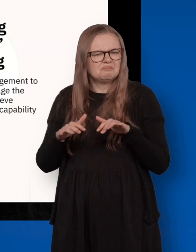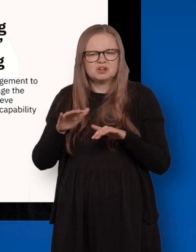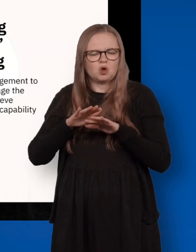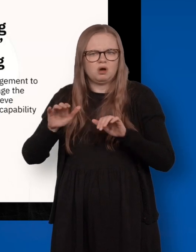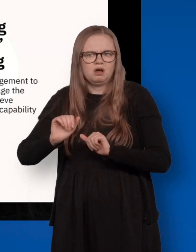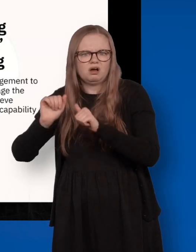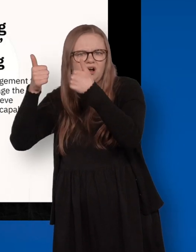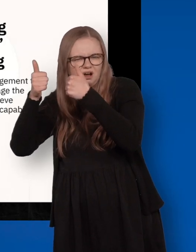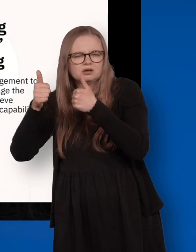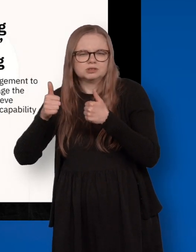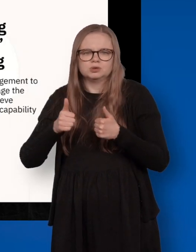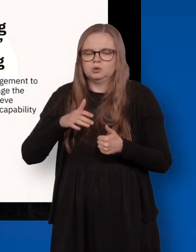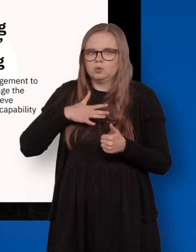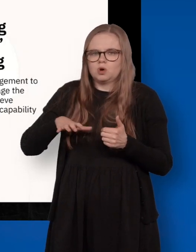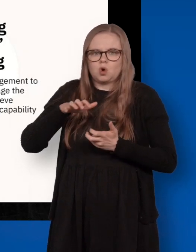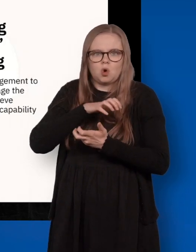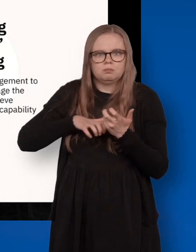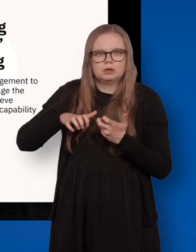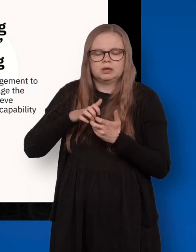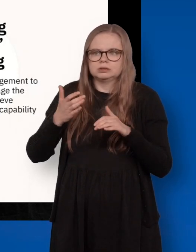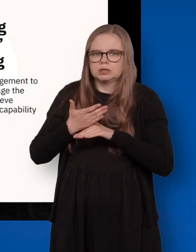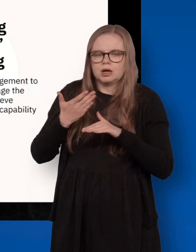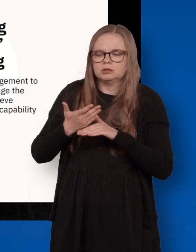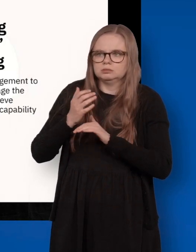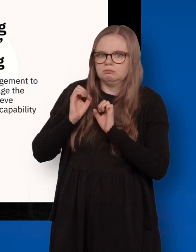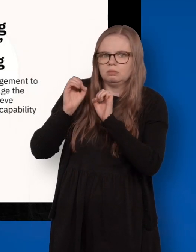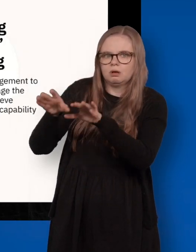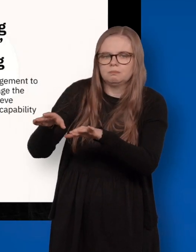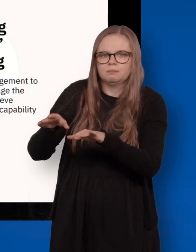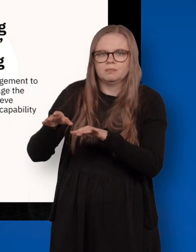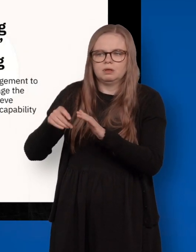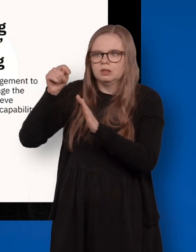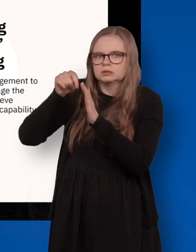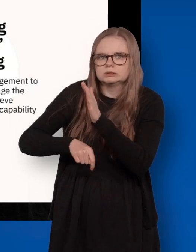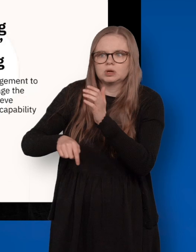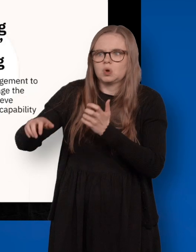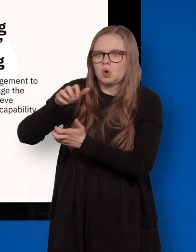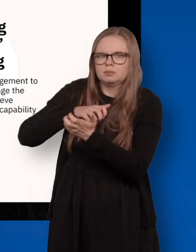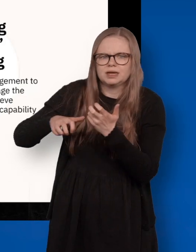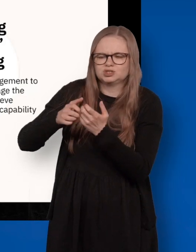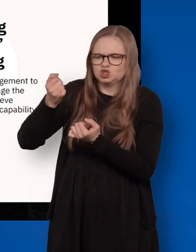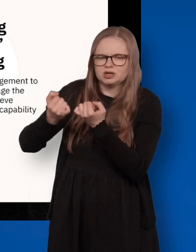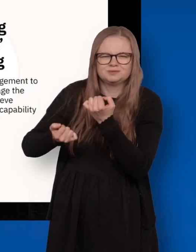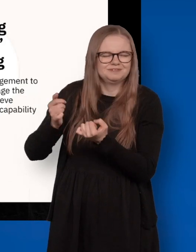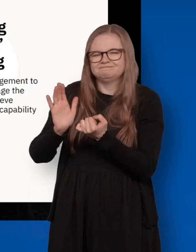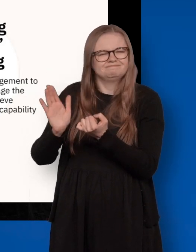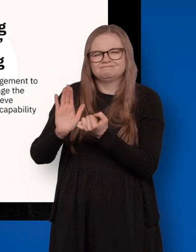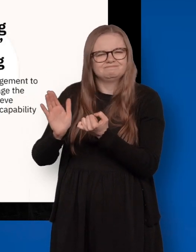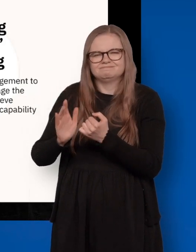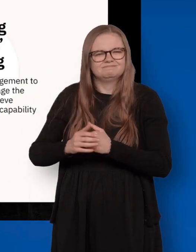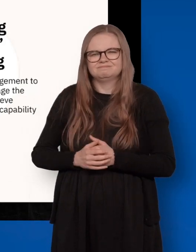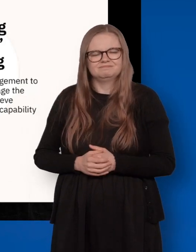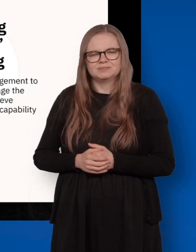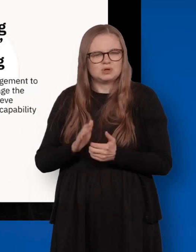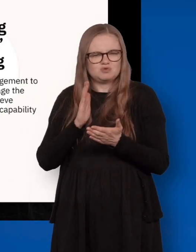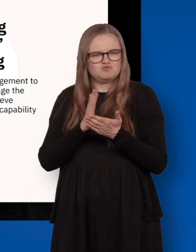don't necessarily want to use it for sort of very complex tasks or tasks that require complex reasoning or judgment.